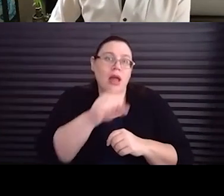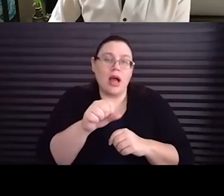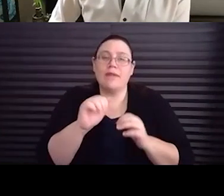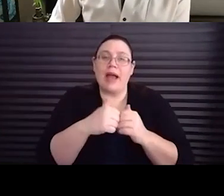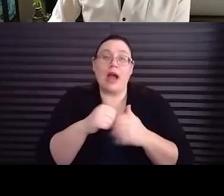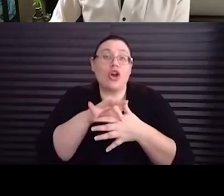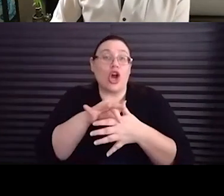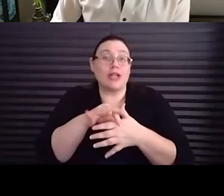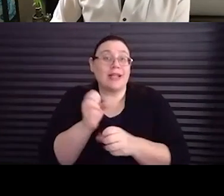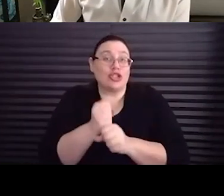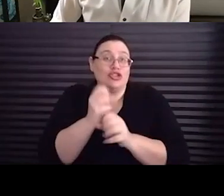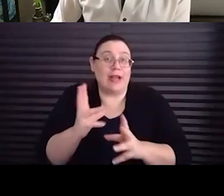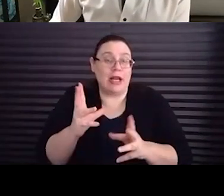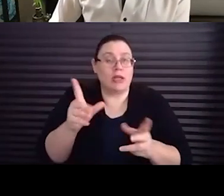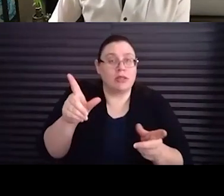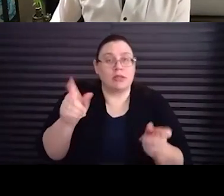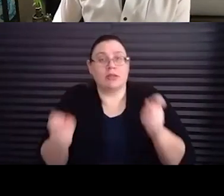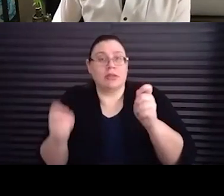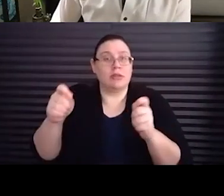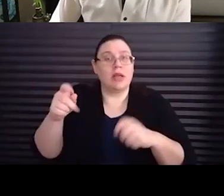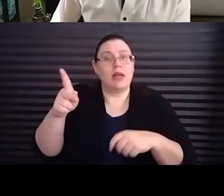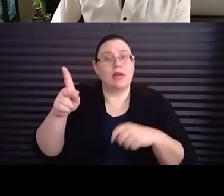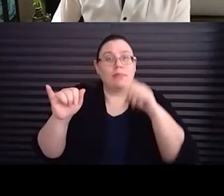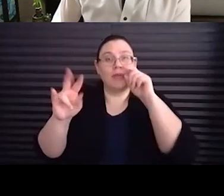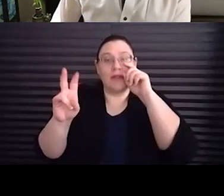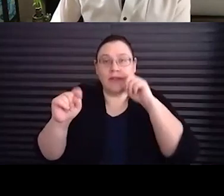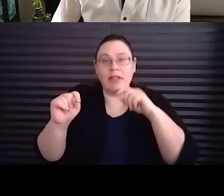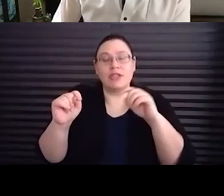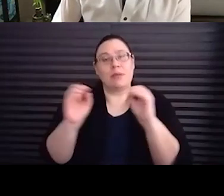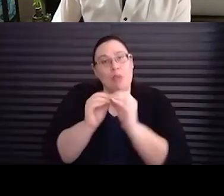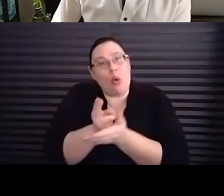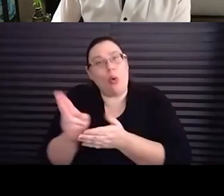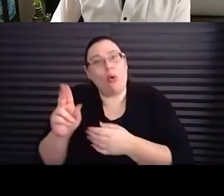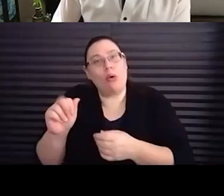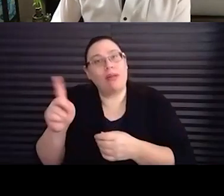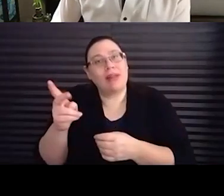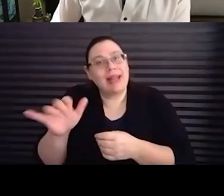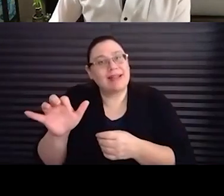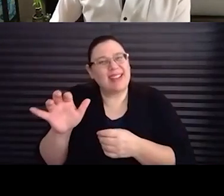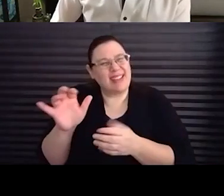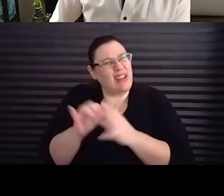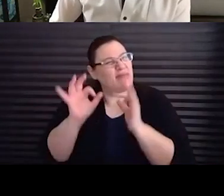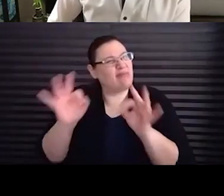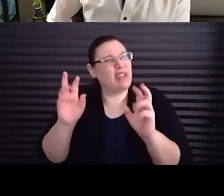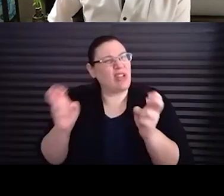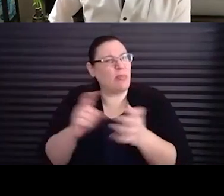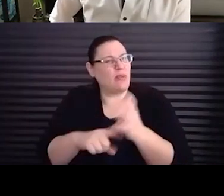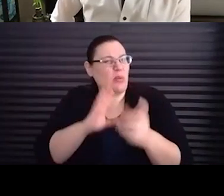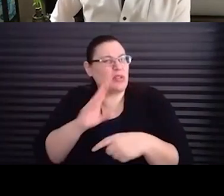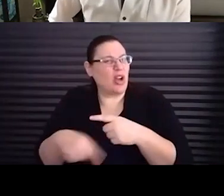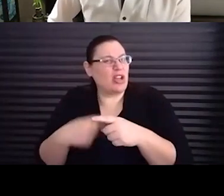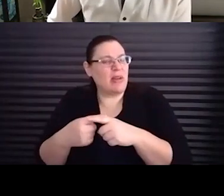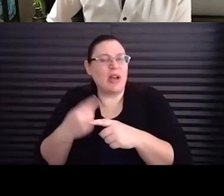creators are pivoting to being more authentic. You know, that's sort of topical what we're talking about. So you see people